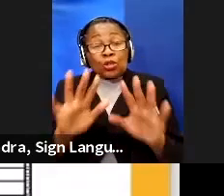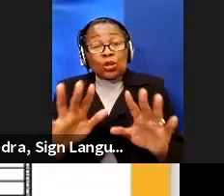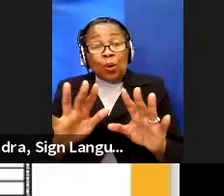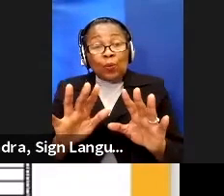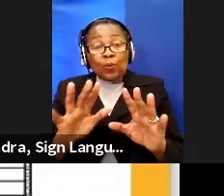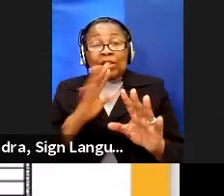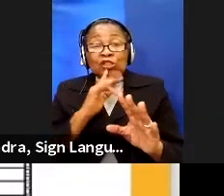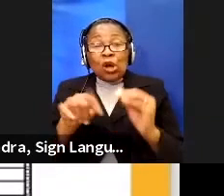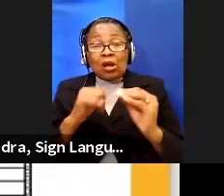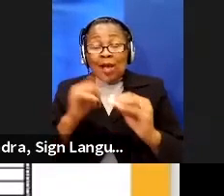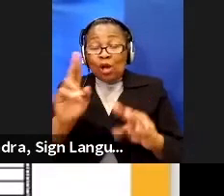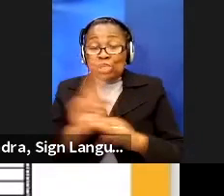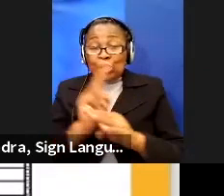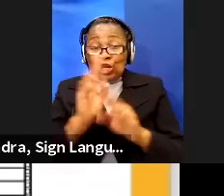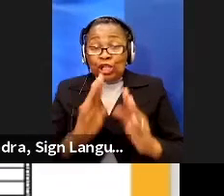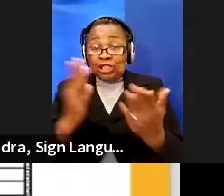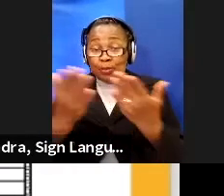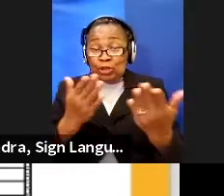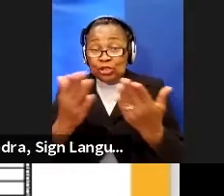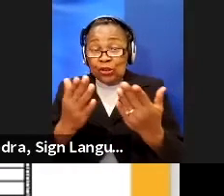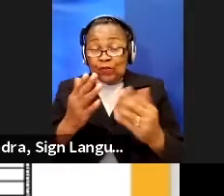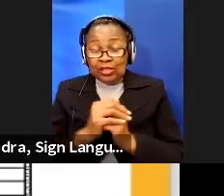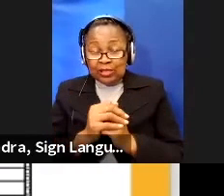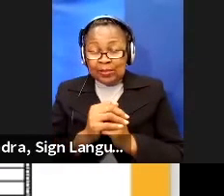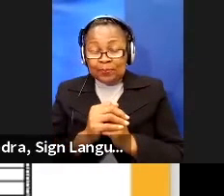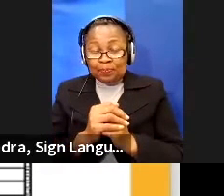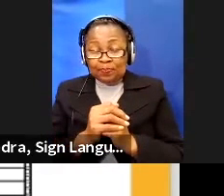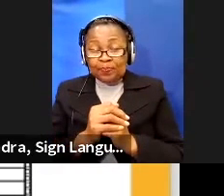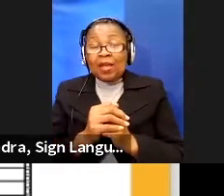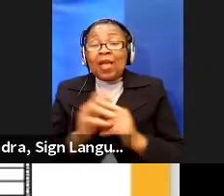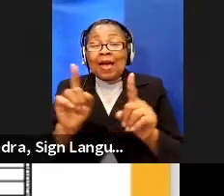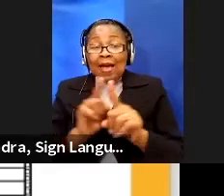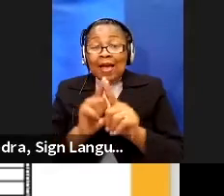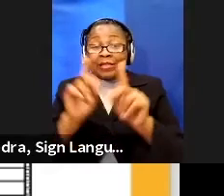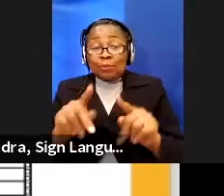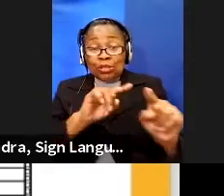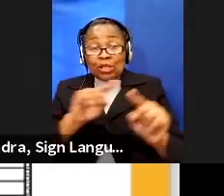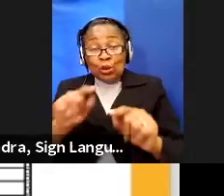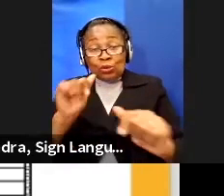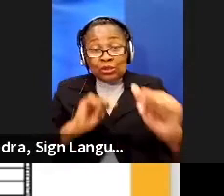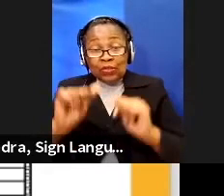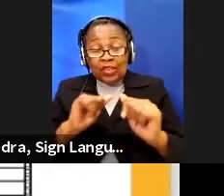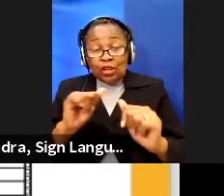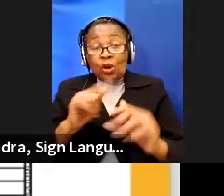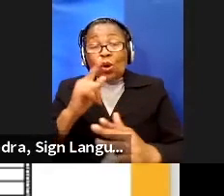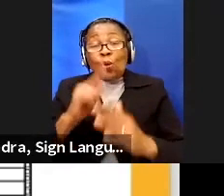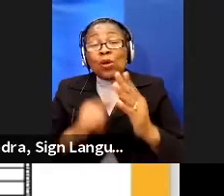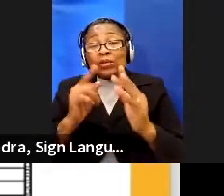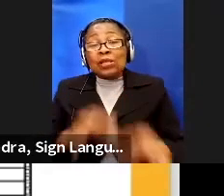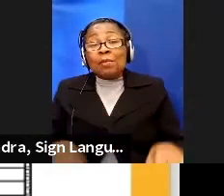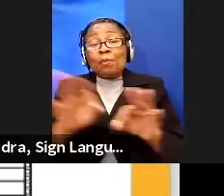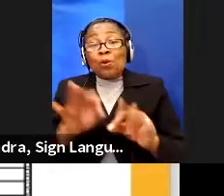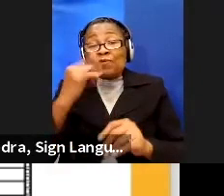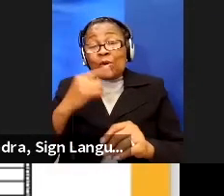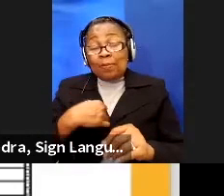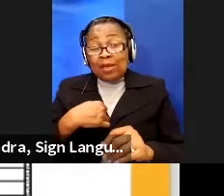customer service. So as a theater goer, what's important for me is that I know that